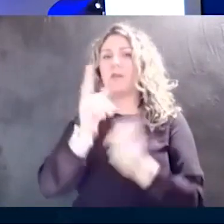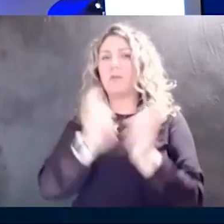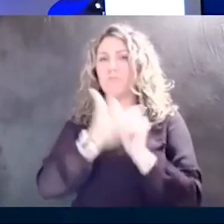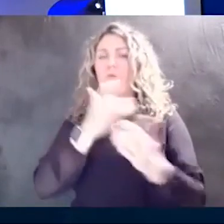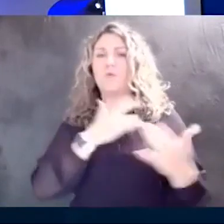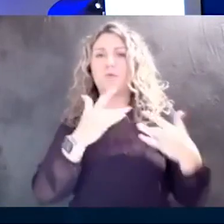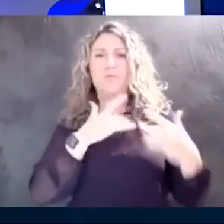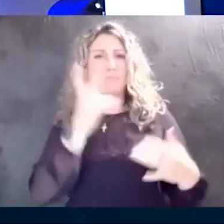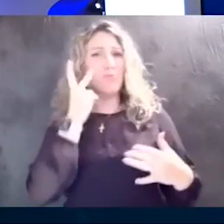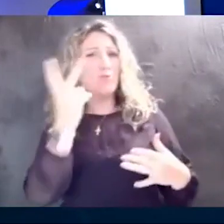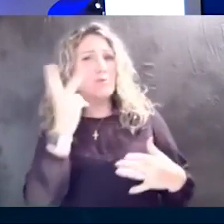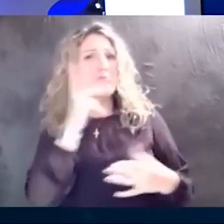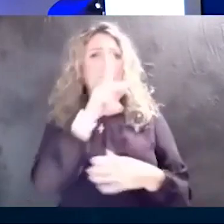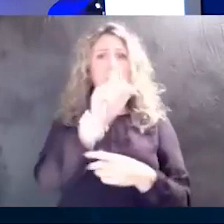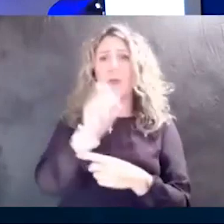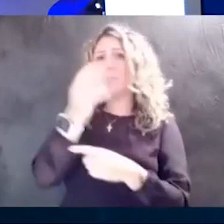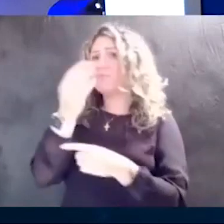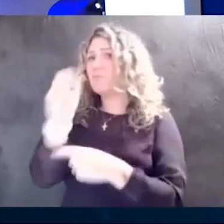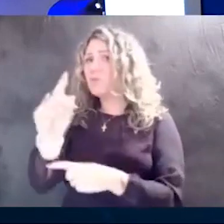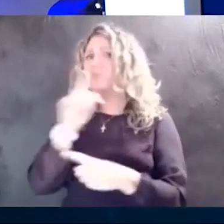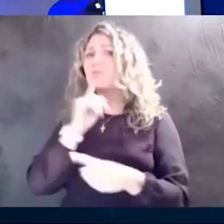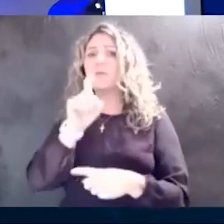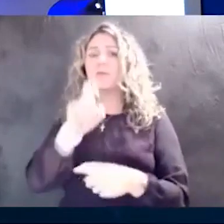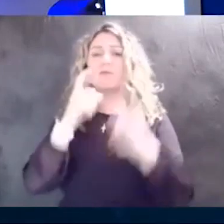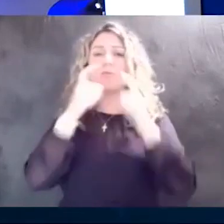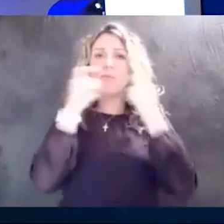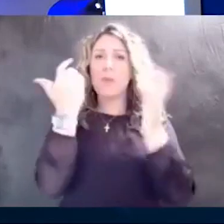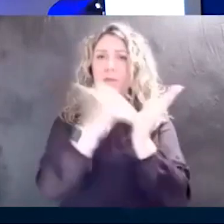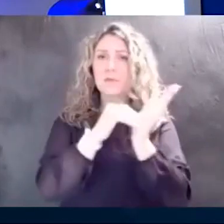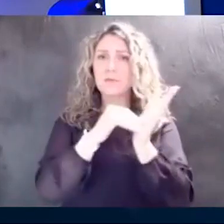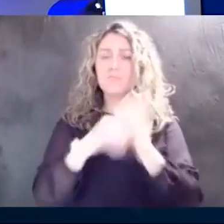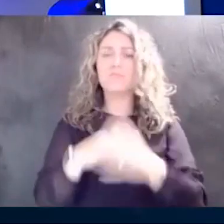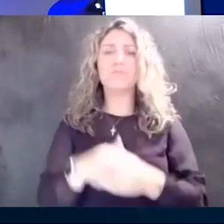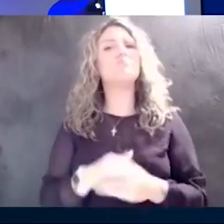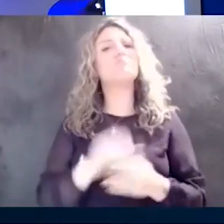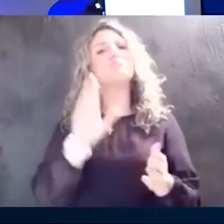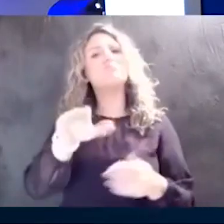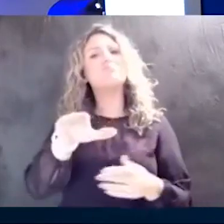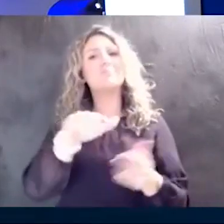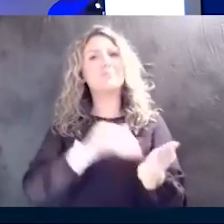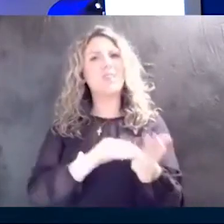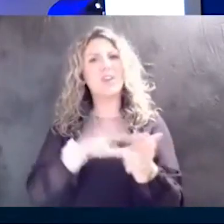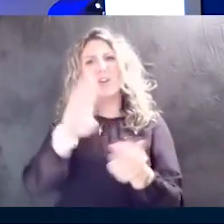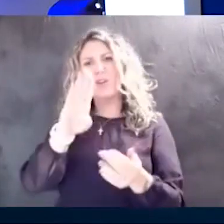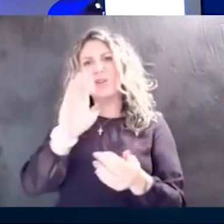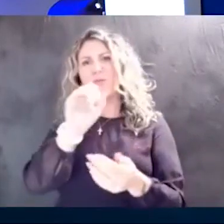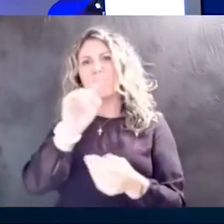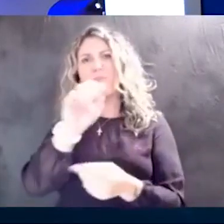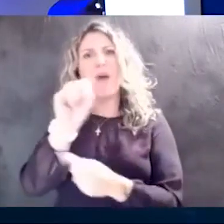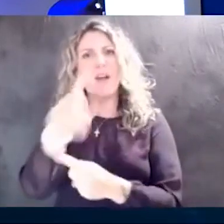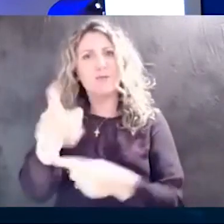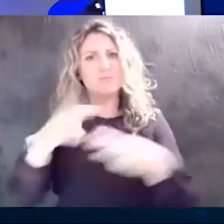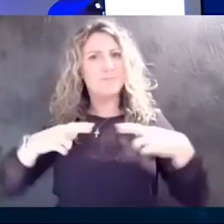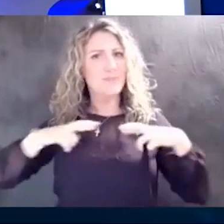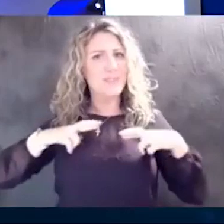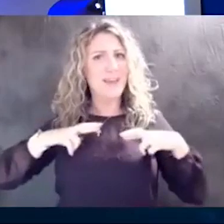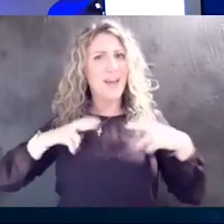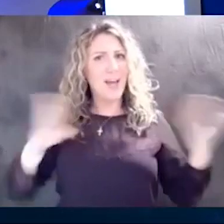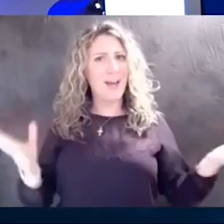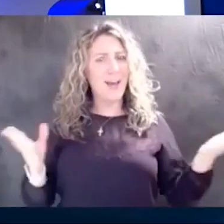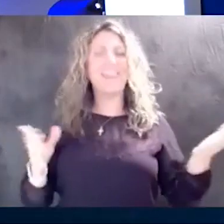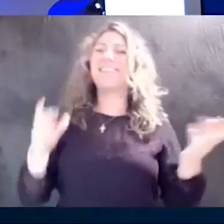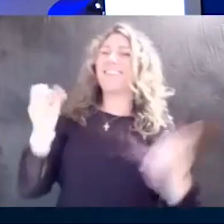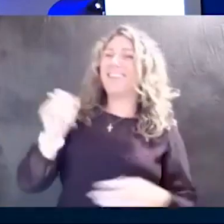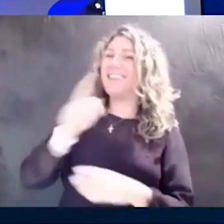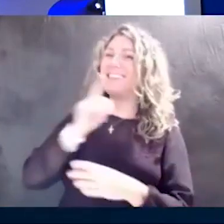re-mask? And I think I will start with Dr. Botts, who you're retiring, I hear. Yes, that is true. So